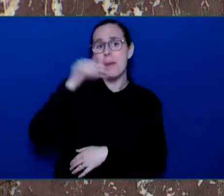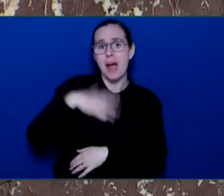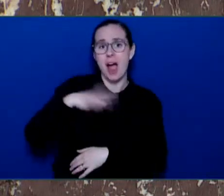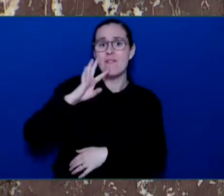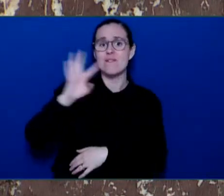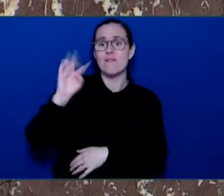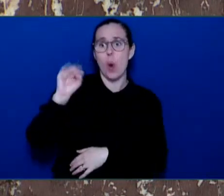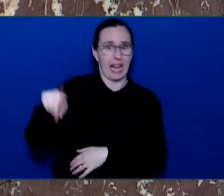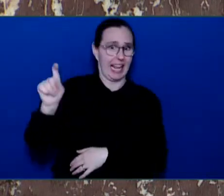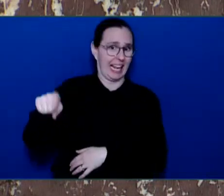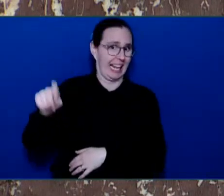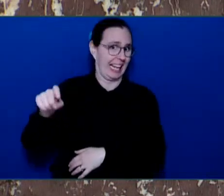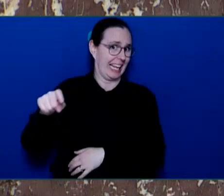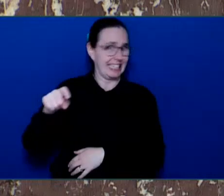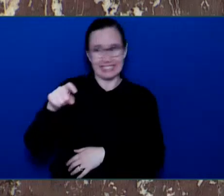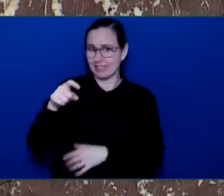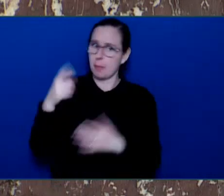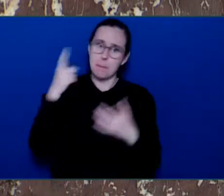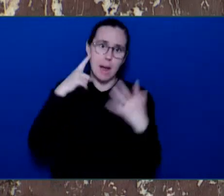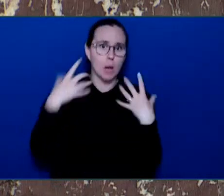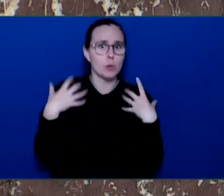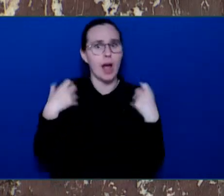in front of a car and died by suicide.